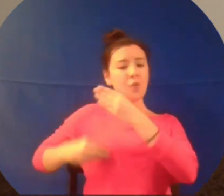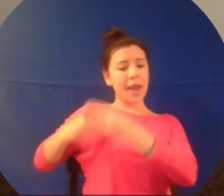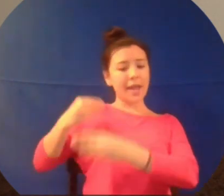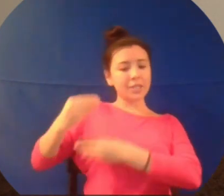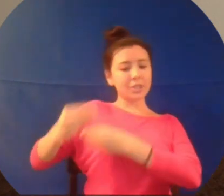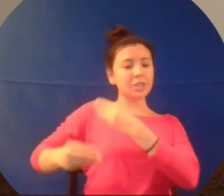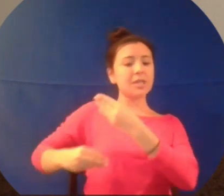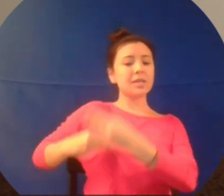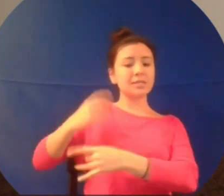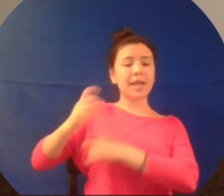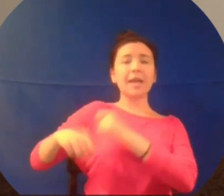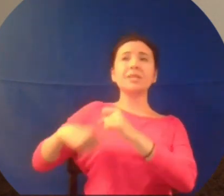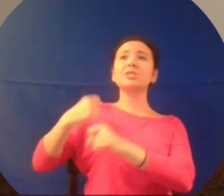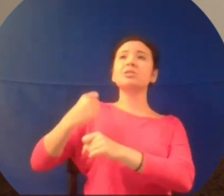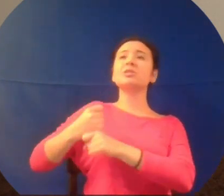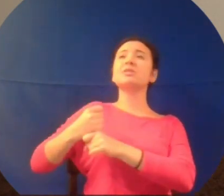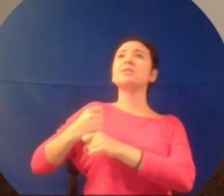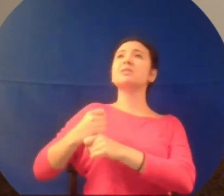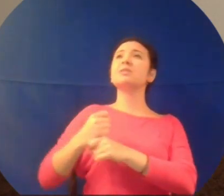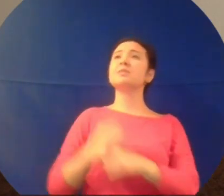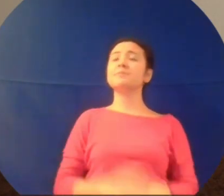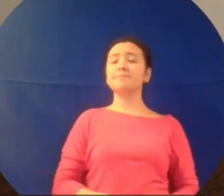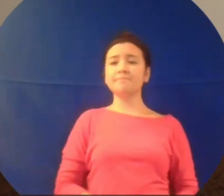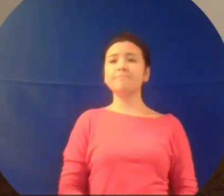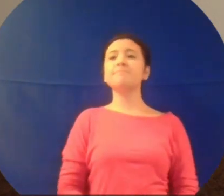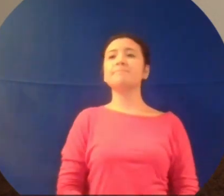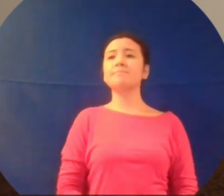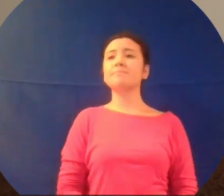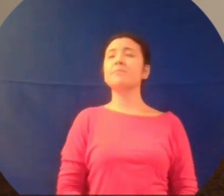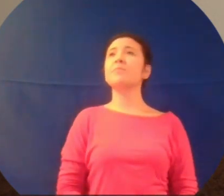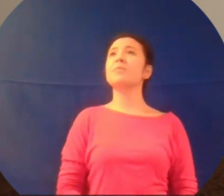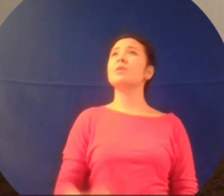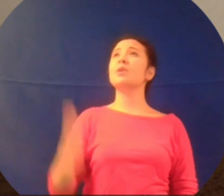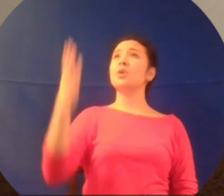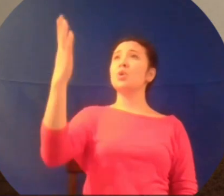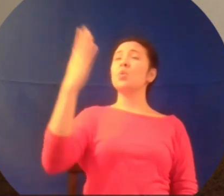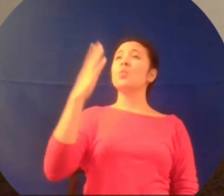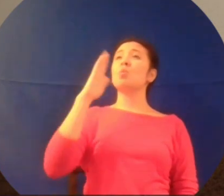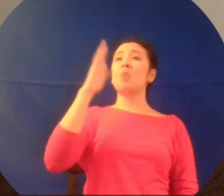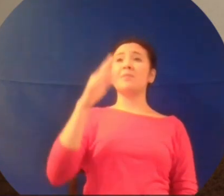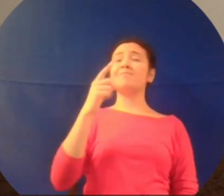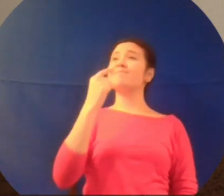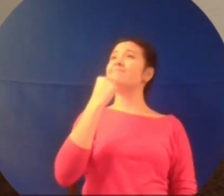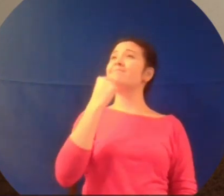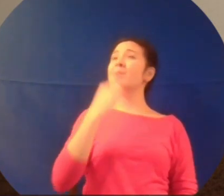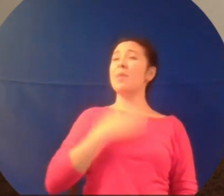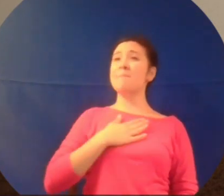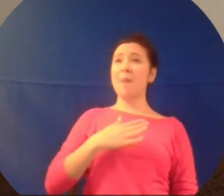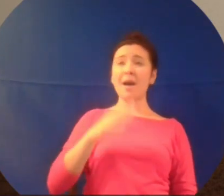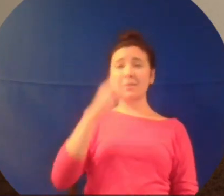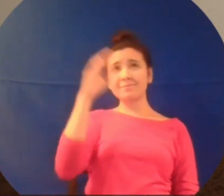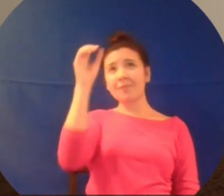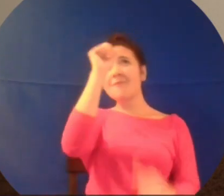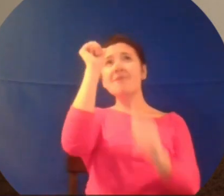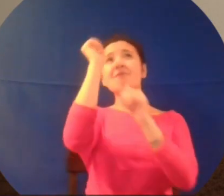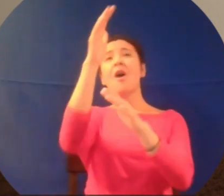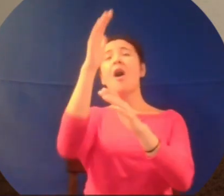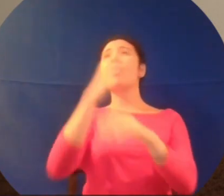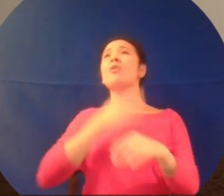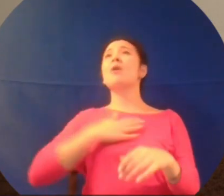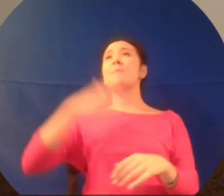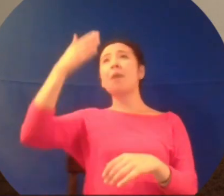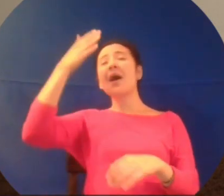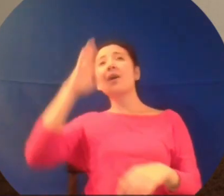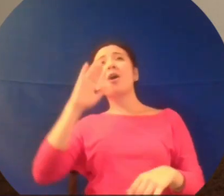generations. He shall say of me, you are my Father, my God, the